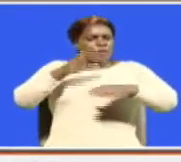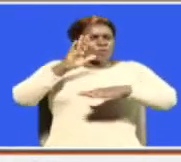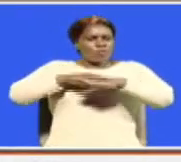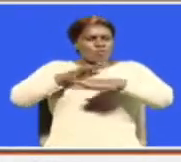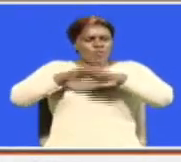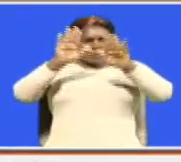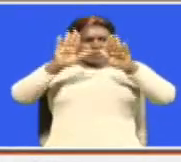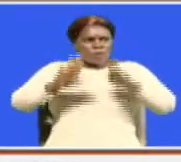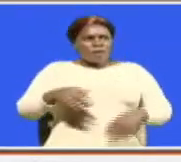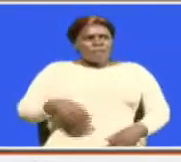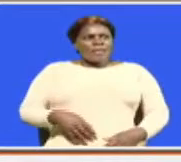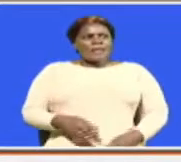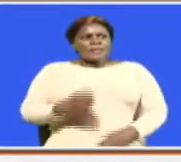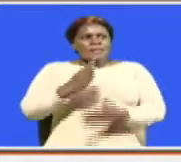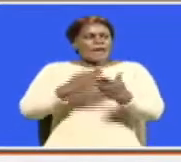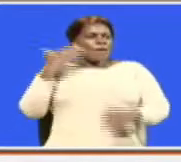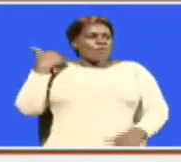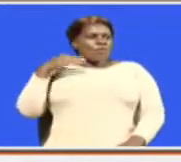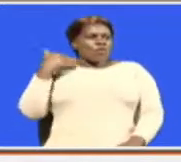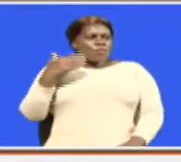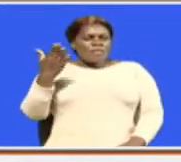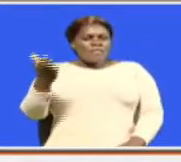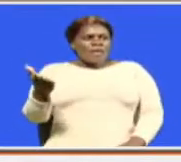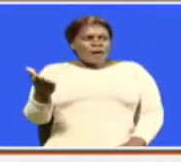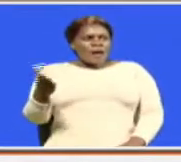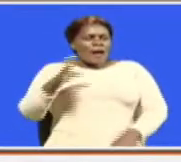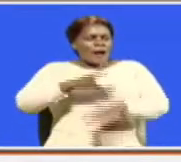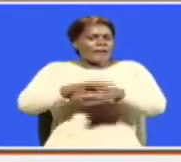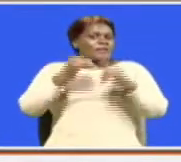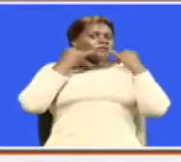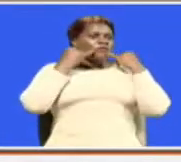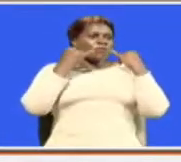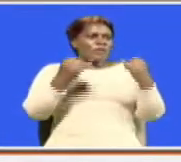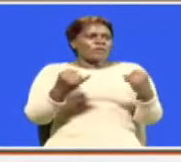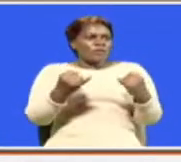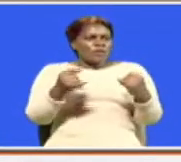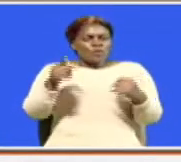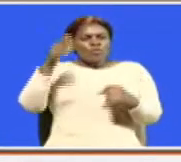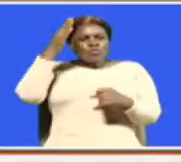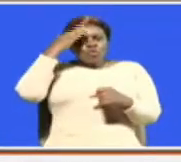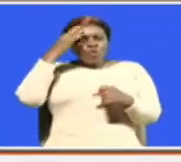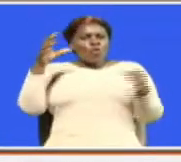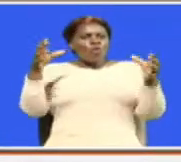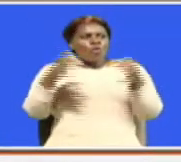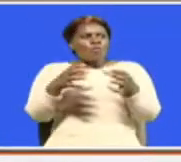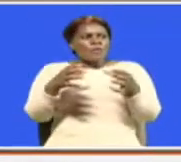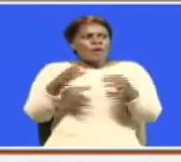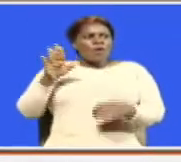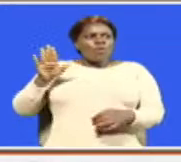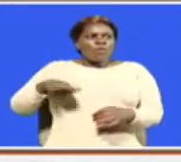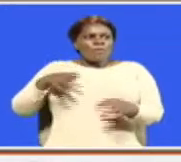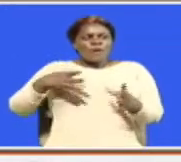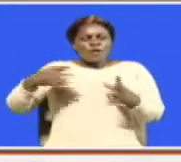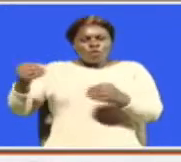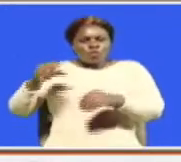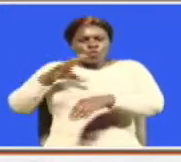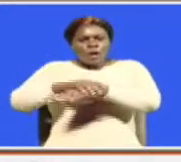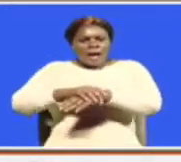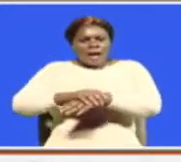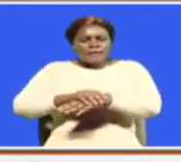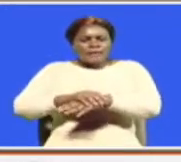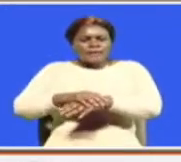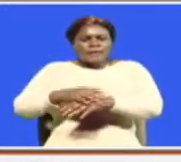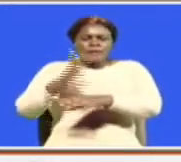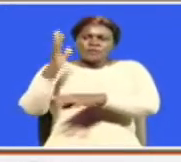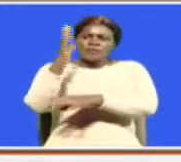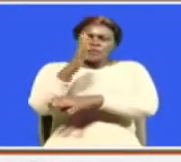very important. Kuna urahisi fulani imekuwa rahisi kupata information, kwa sababu unajua kwa community wanawake ndio wanaenda kutoa kuni, wanawake ndio